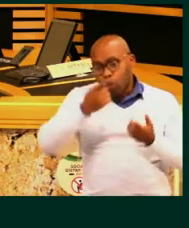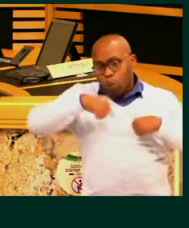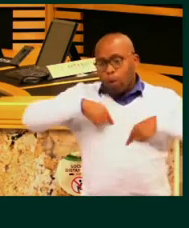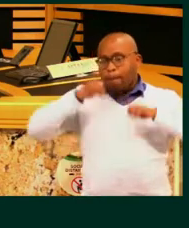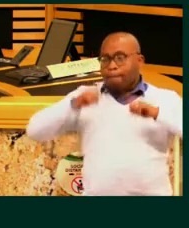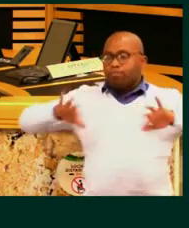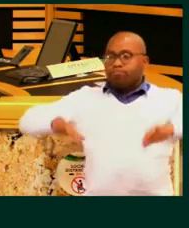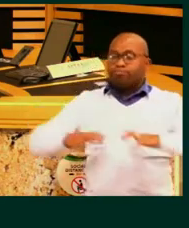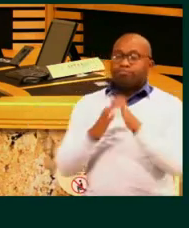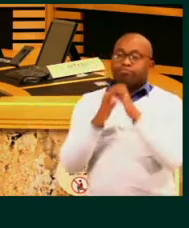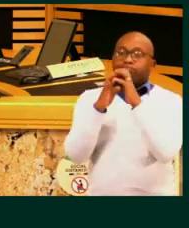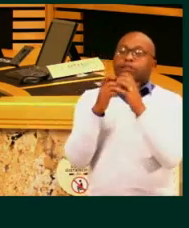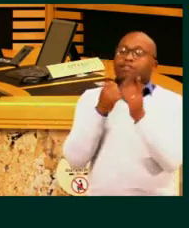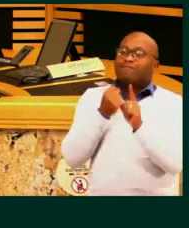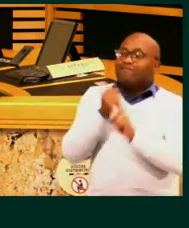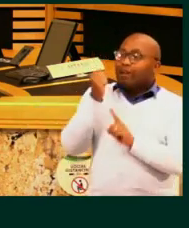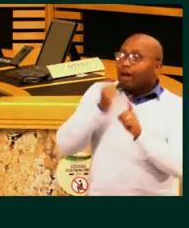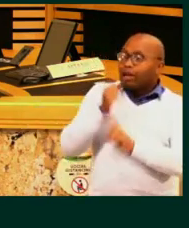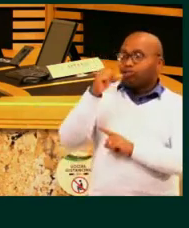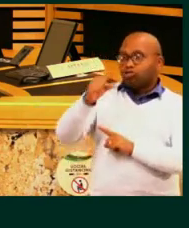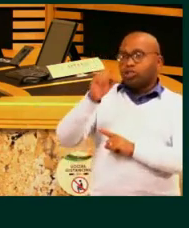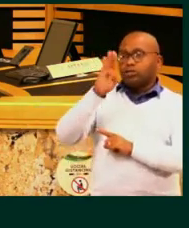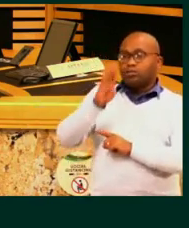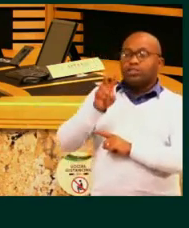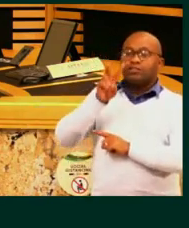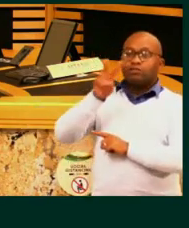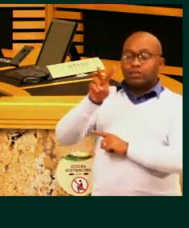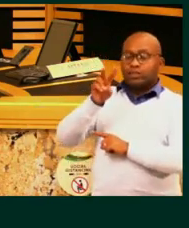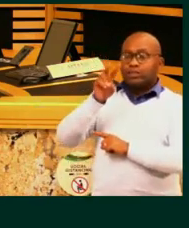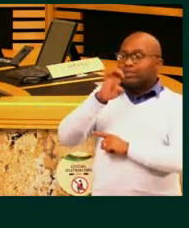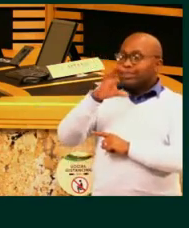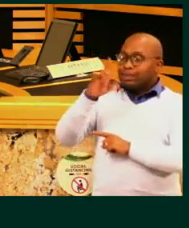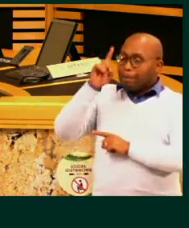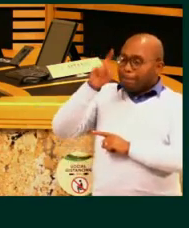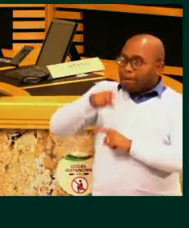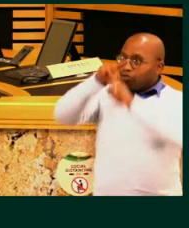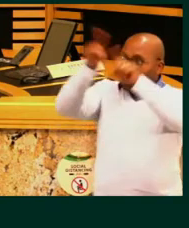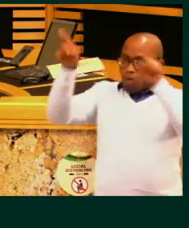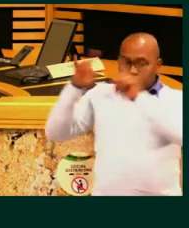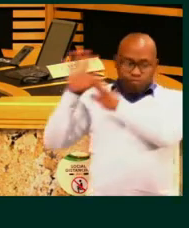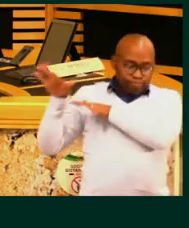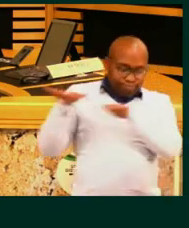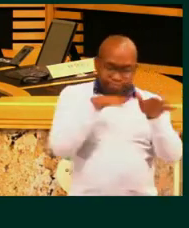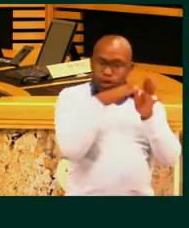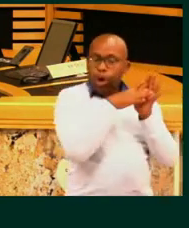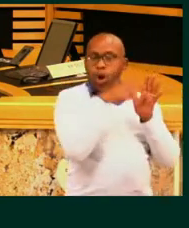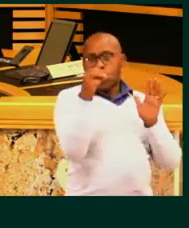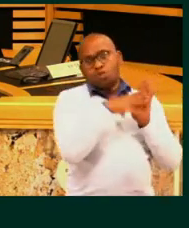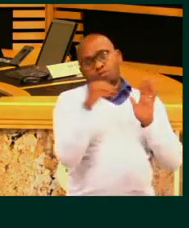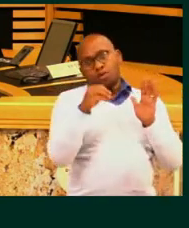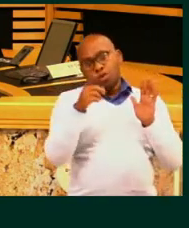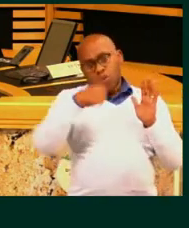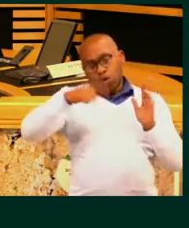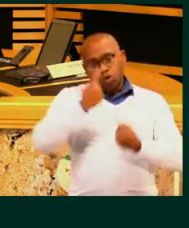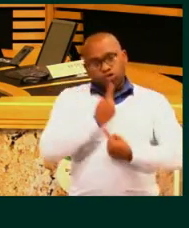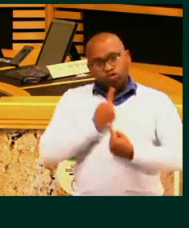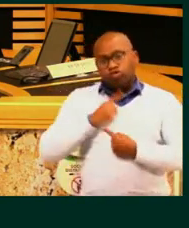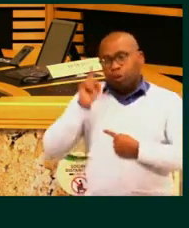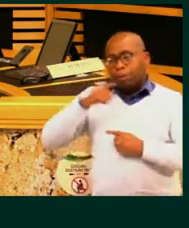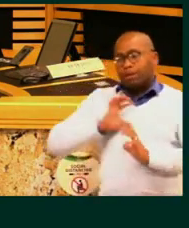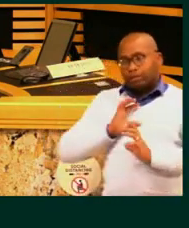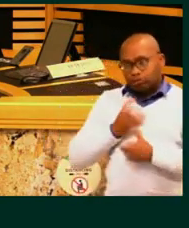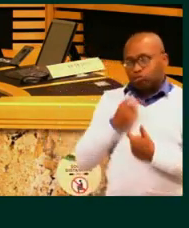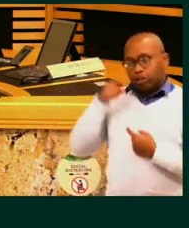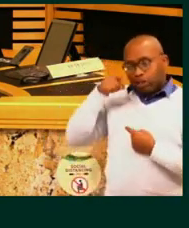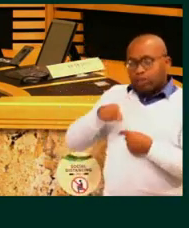based violence making the Eastern Cape an exal proin let every individual here internalize the gravity of today's message